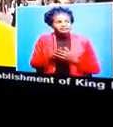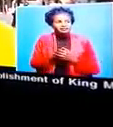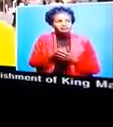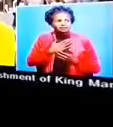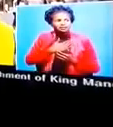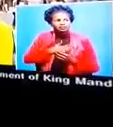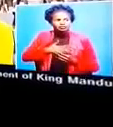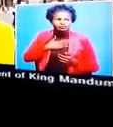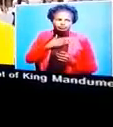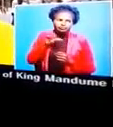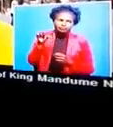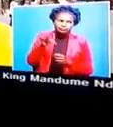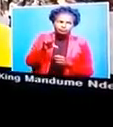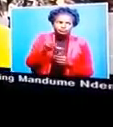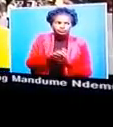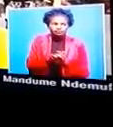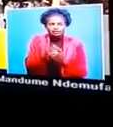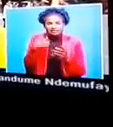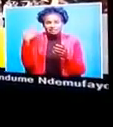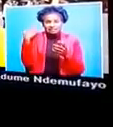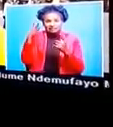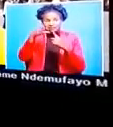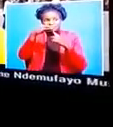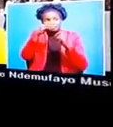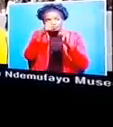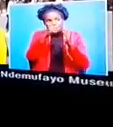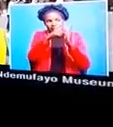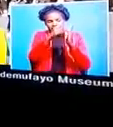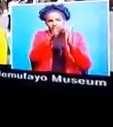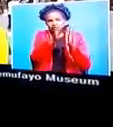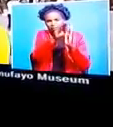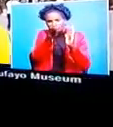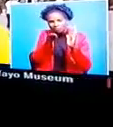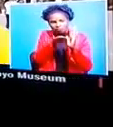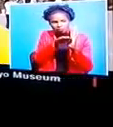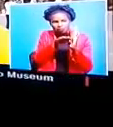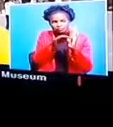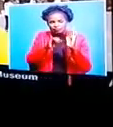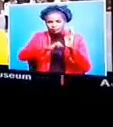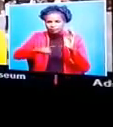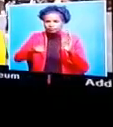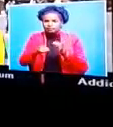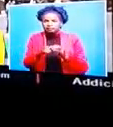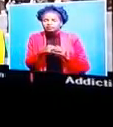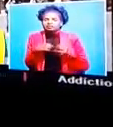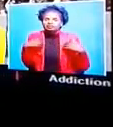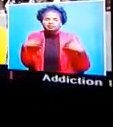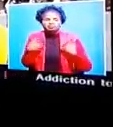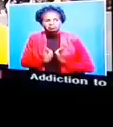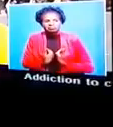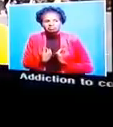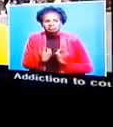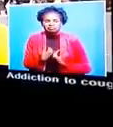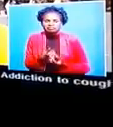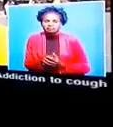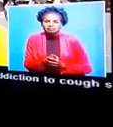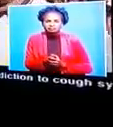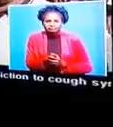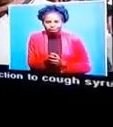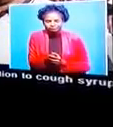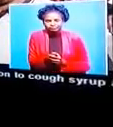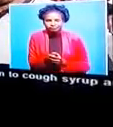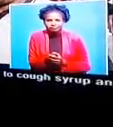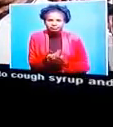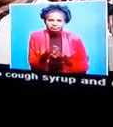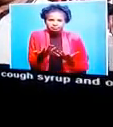really. We were top in the league. Captain! We have dropped. Very discouraging. But yeah.